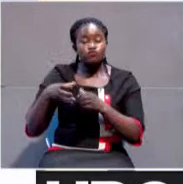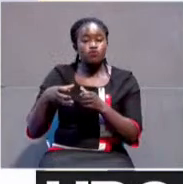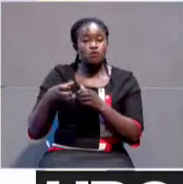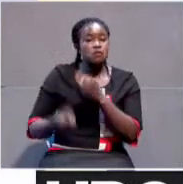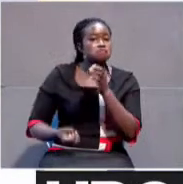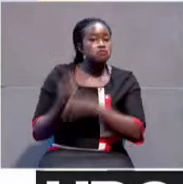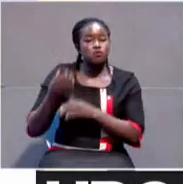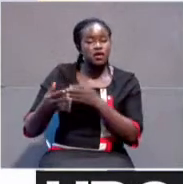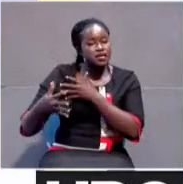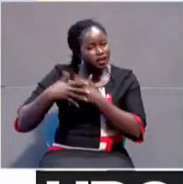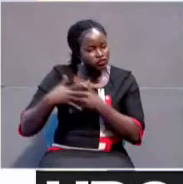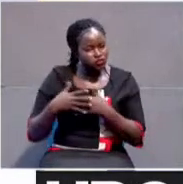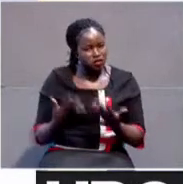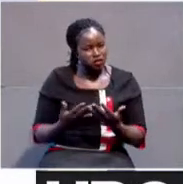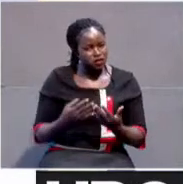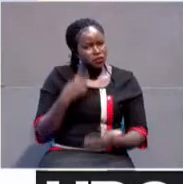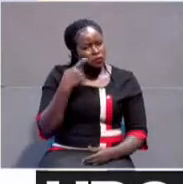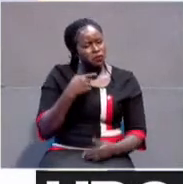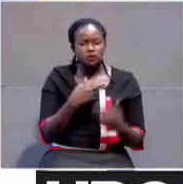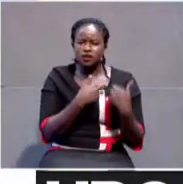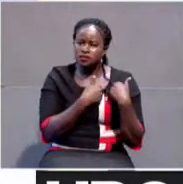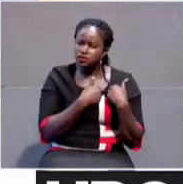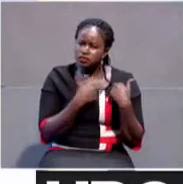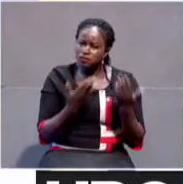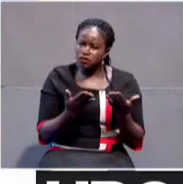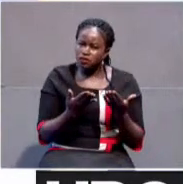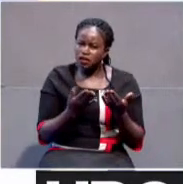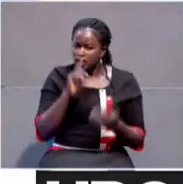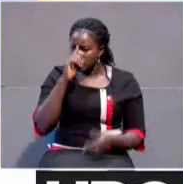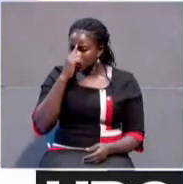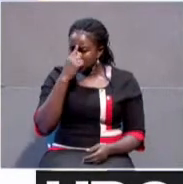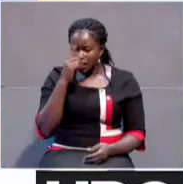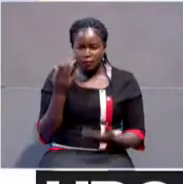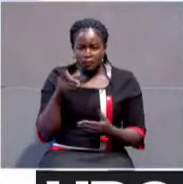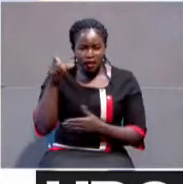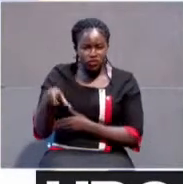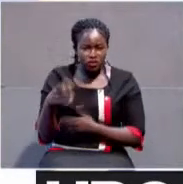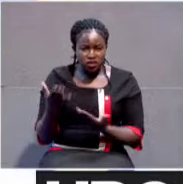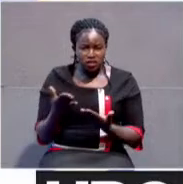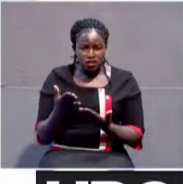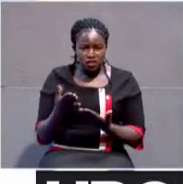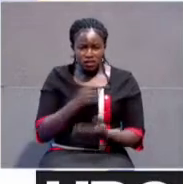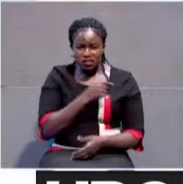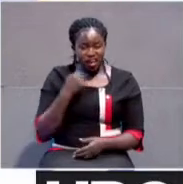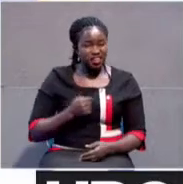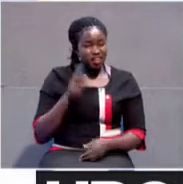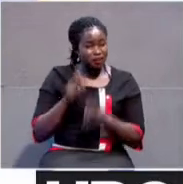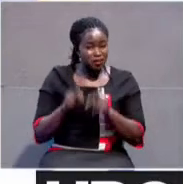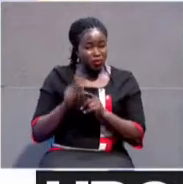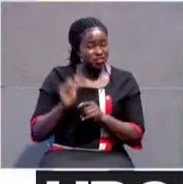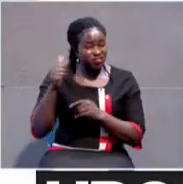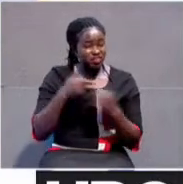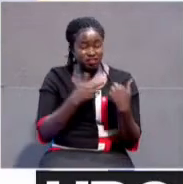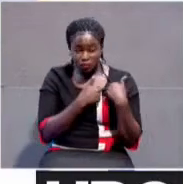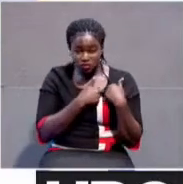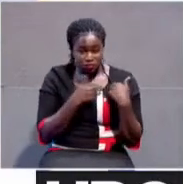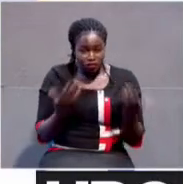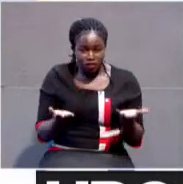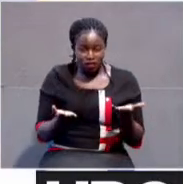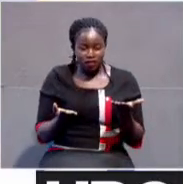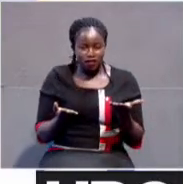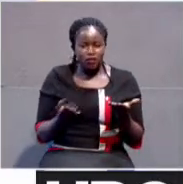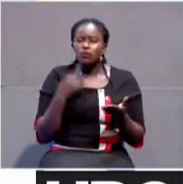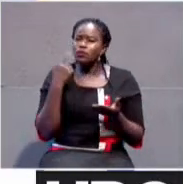industrialists. Who is supposed to be Patel? Who's supposed to be Chongqing? Who's supposed to